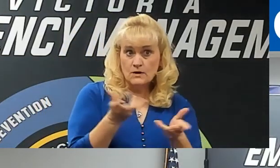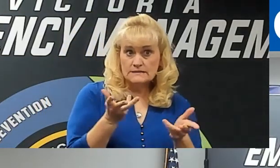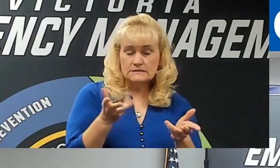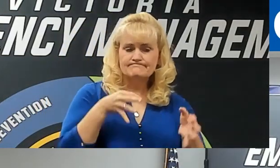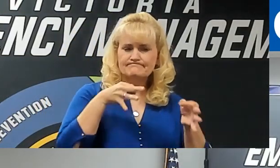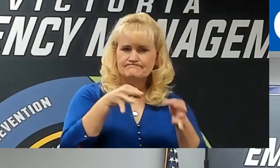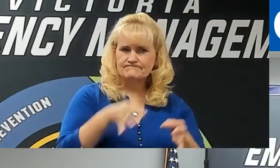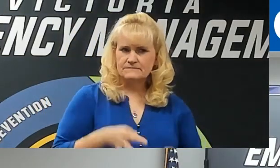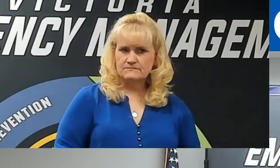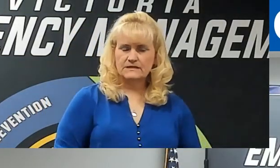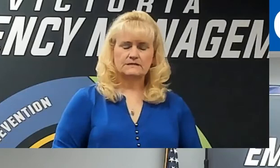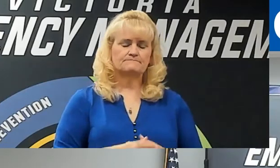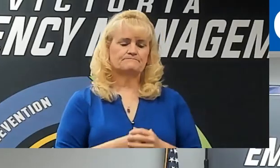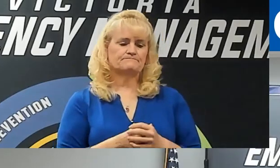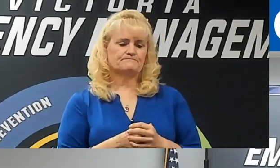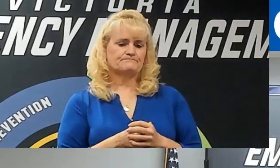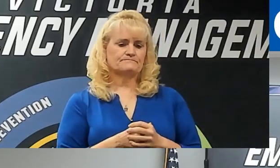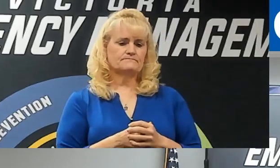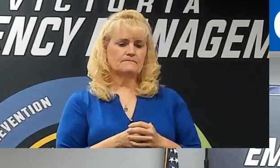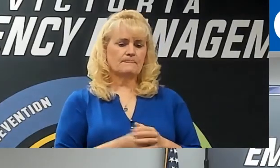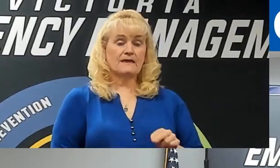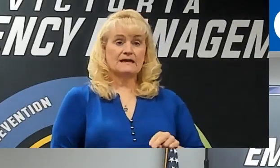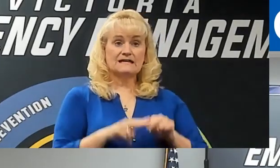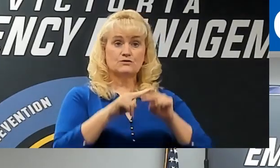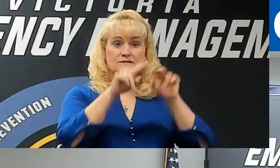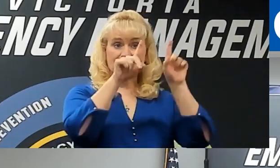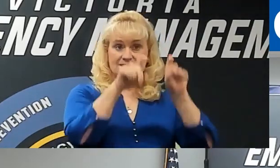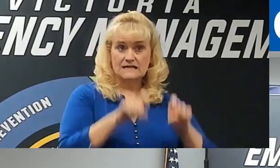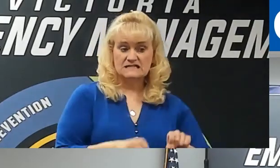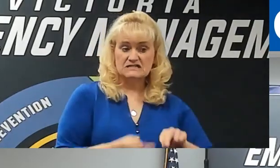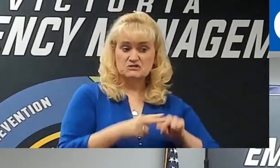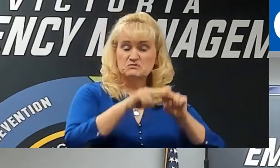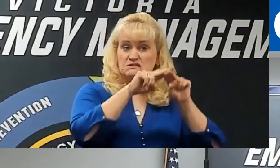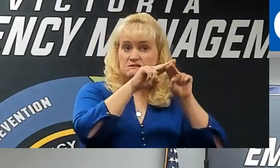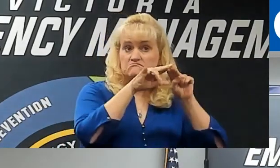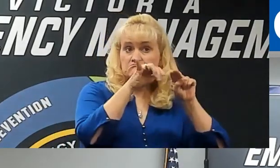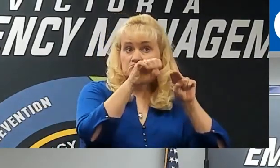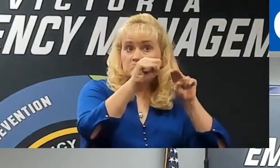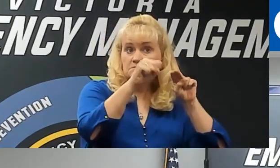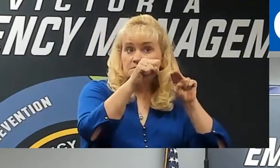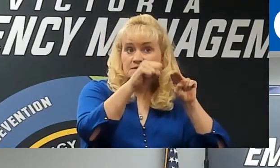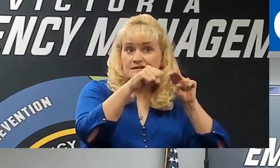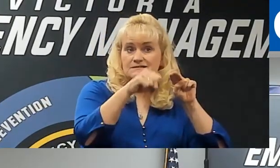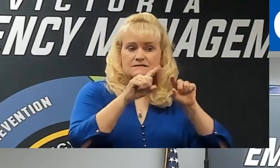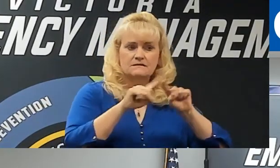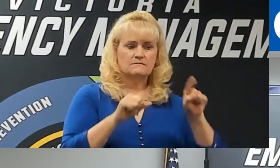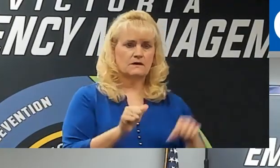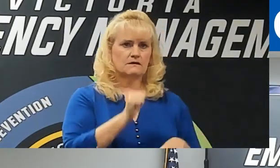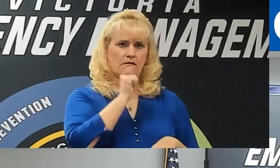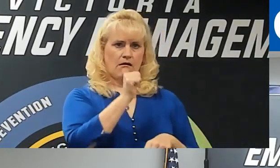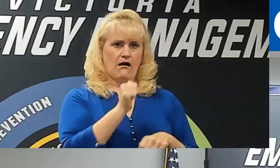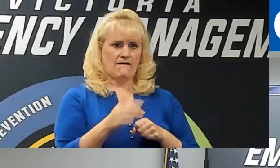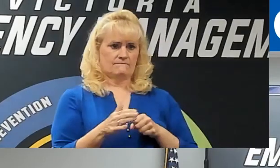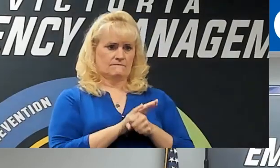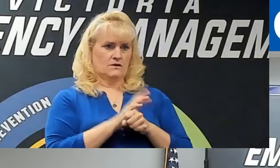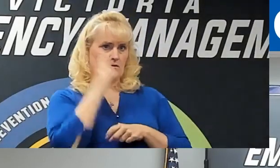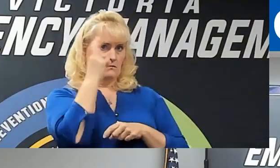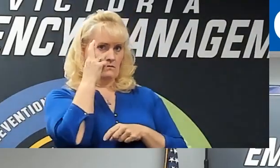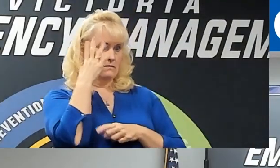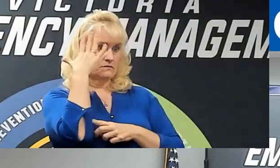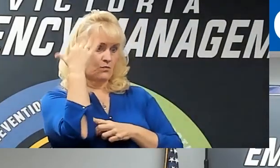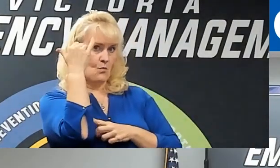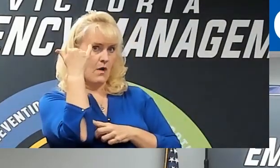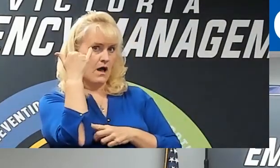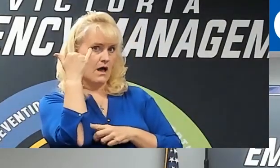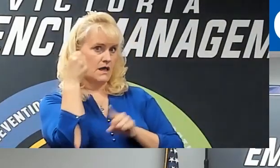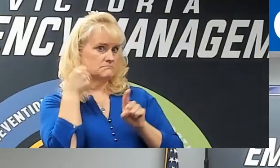The increased levels of testing contribute to, but certainly don't paint the full picture or tell the full